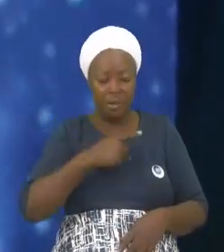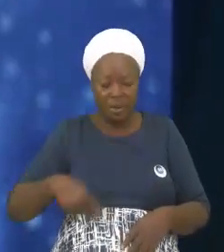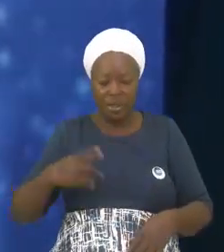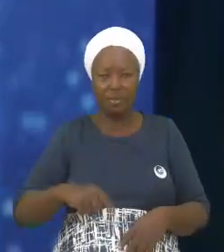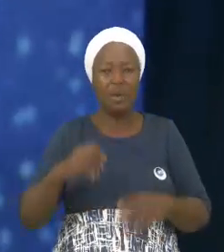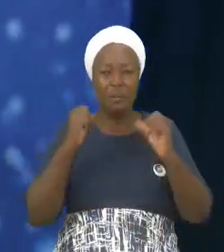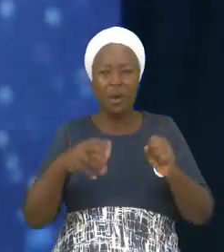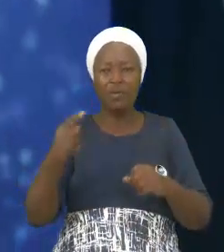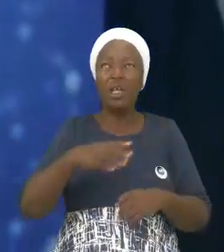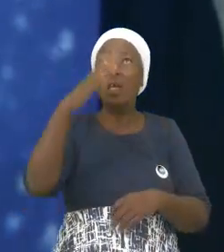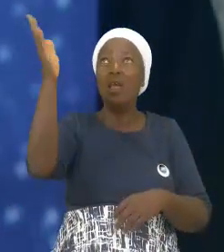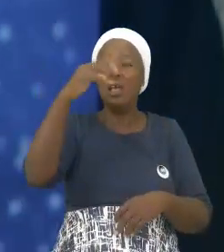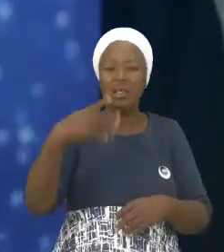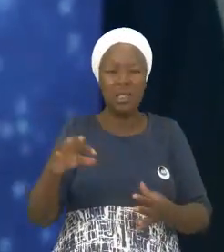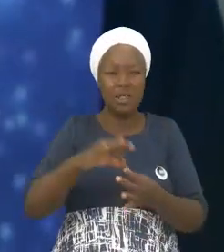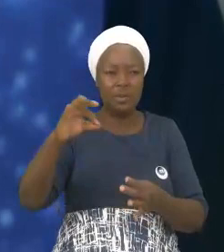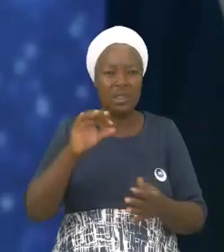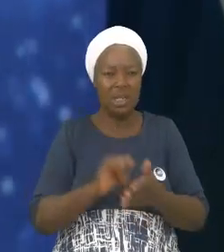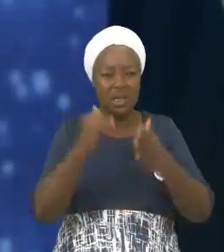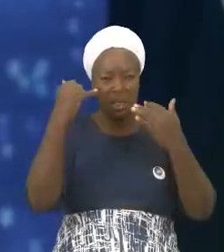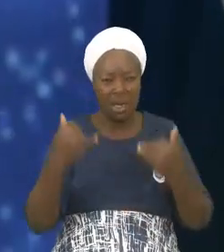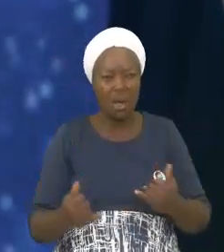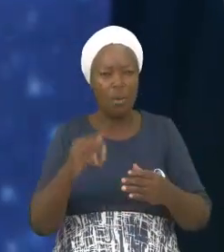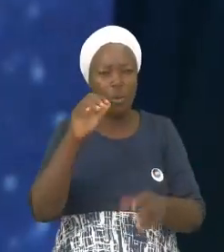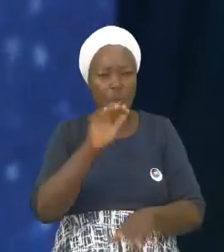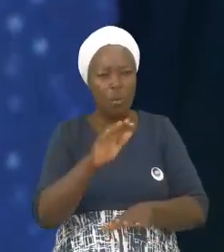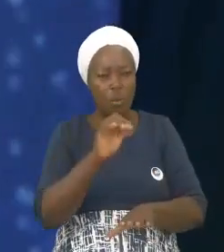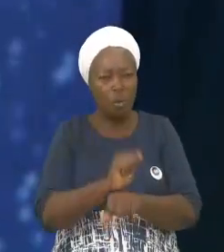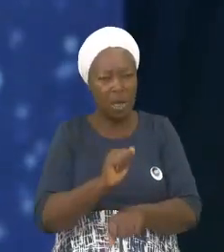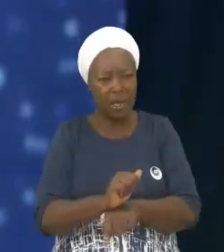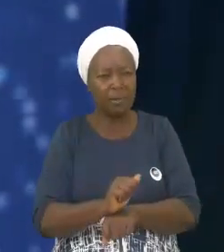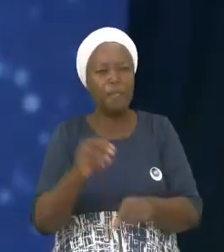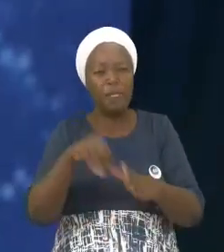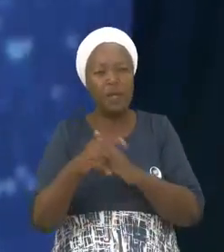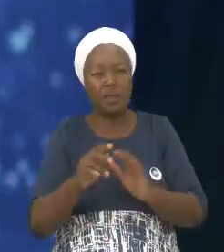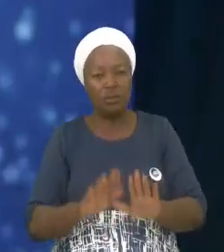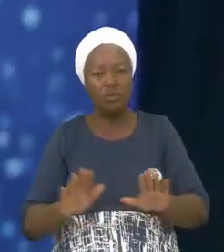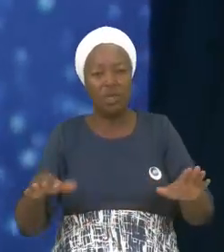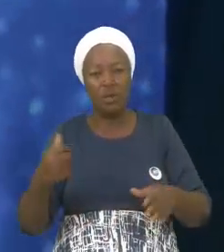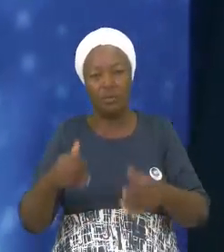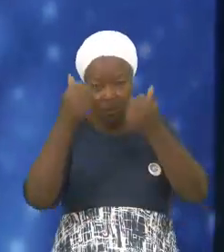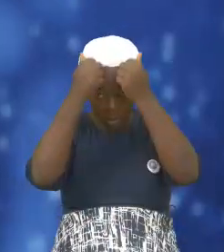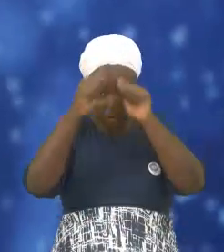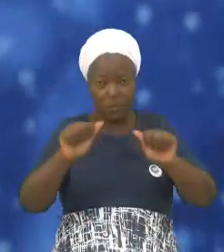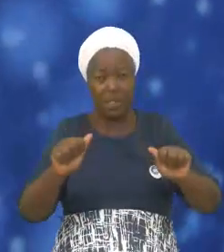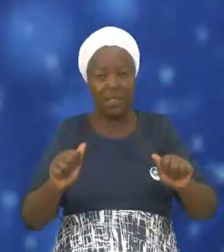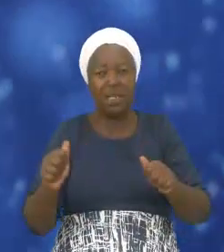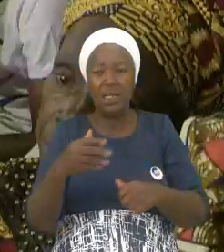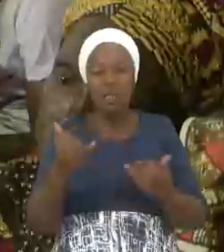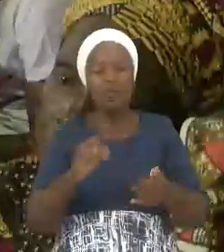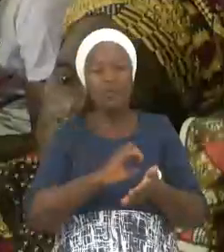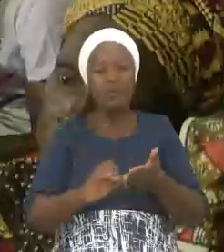the spirit that now walketh in the children of disobedience. Look at verse 3. In verse